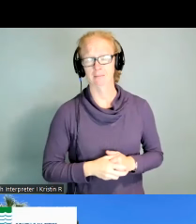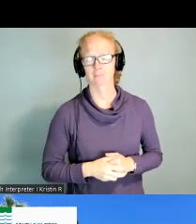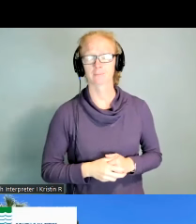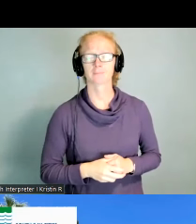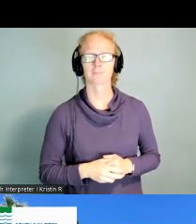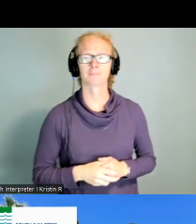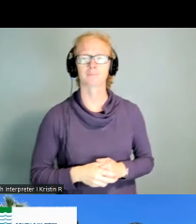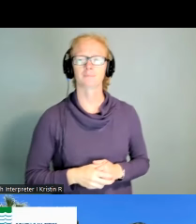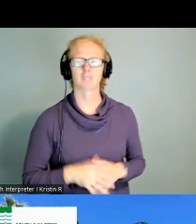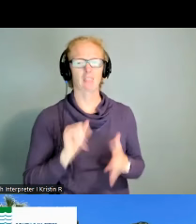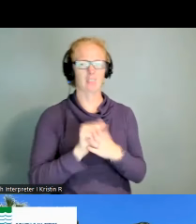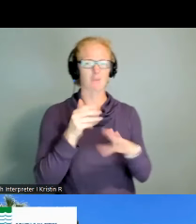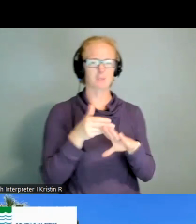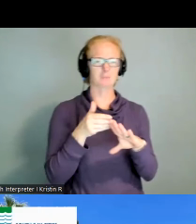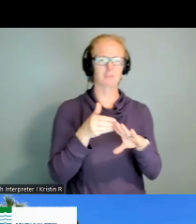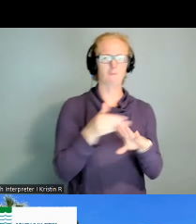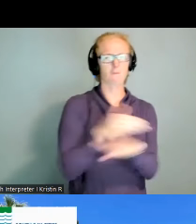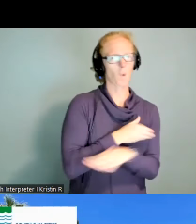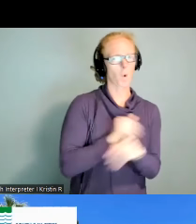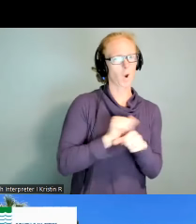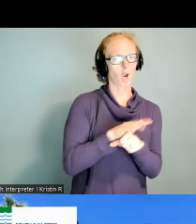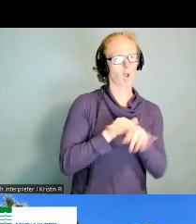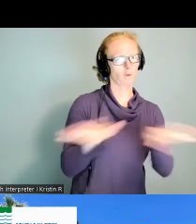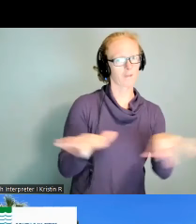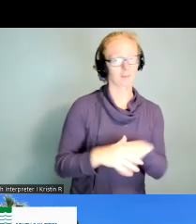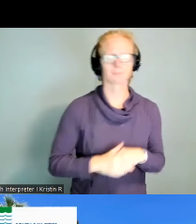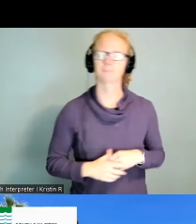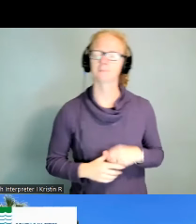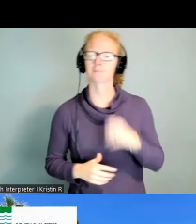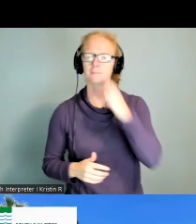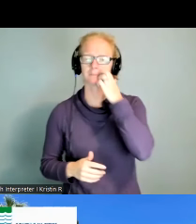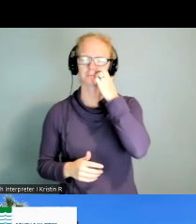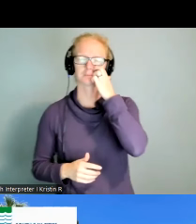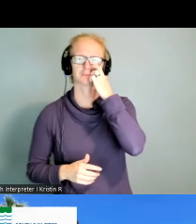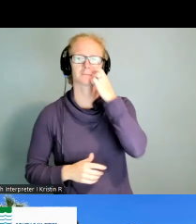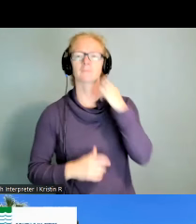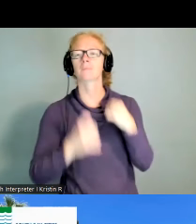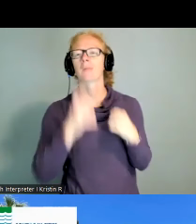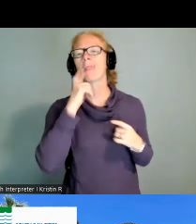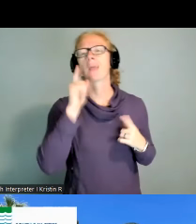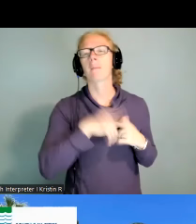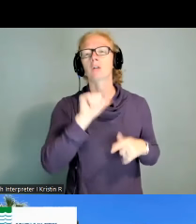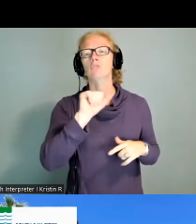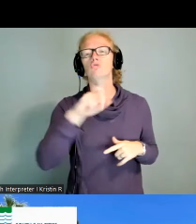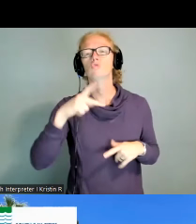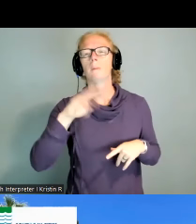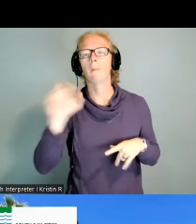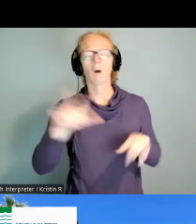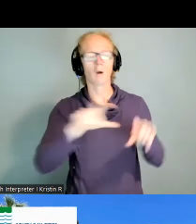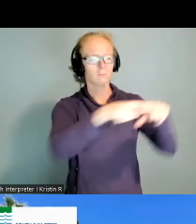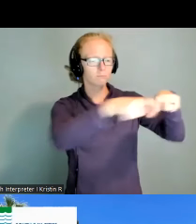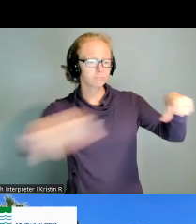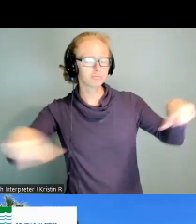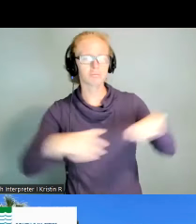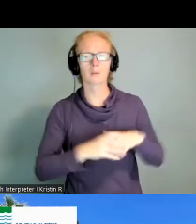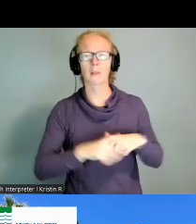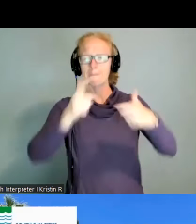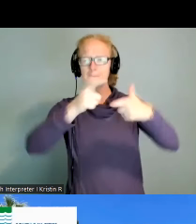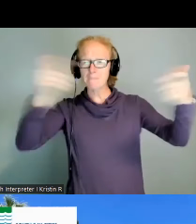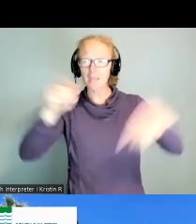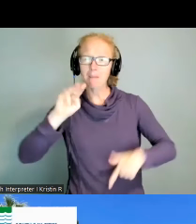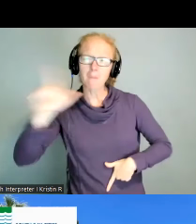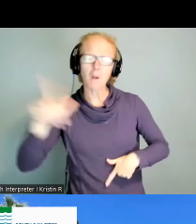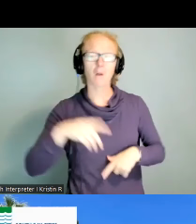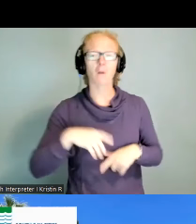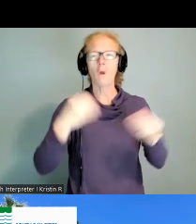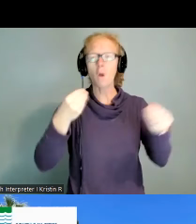also reflect a post-war suburban development pattern. So think strip malls, regional malls, big box retail, office parks,